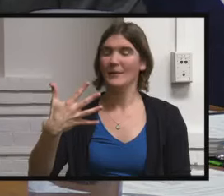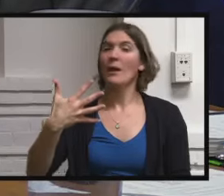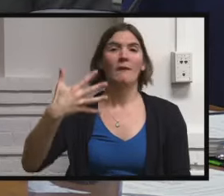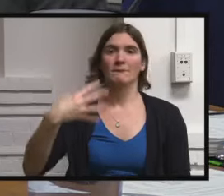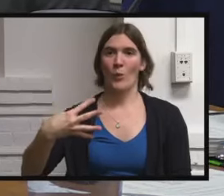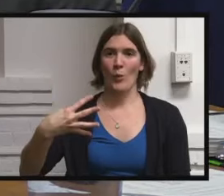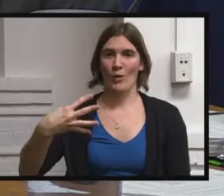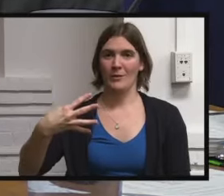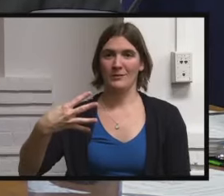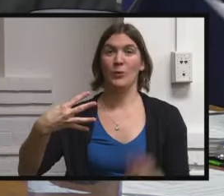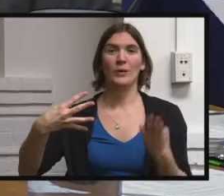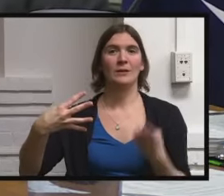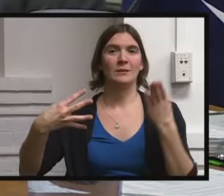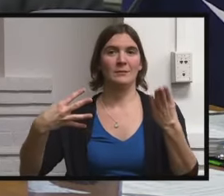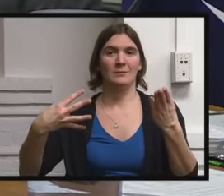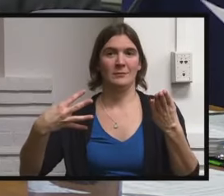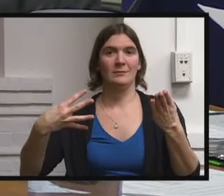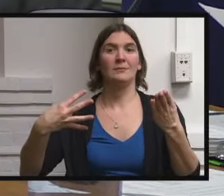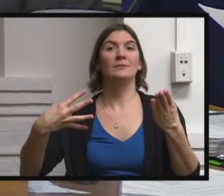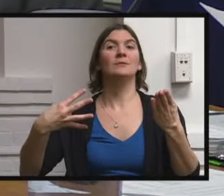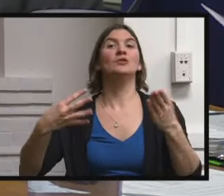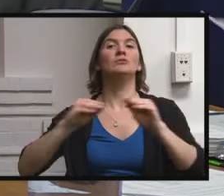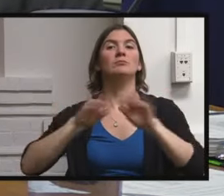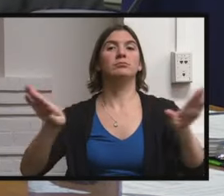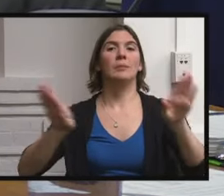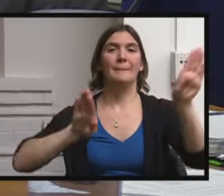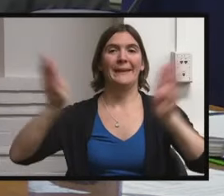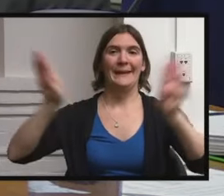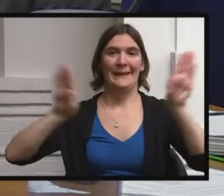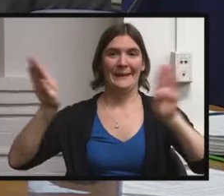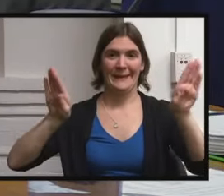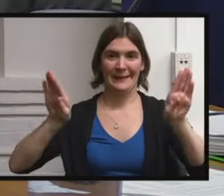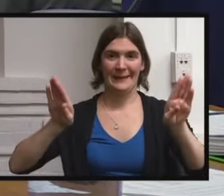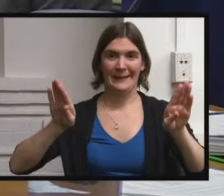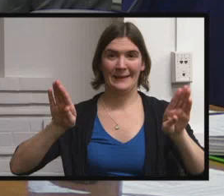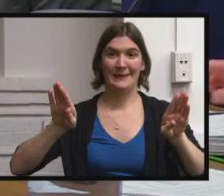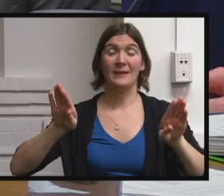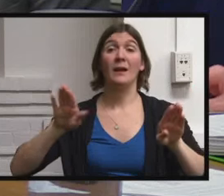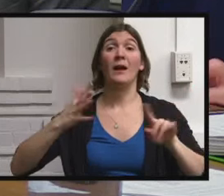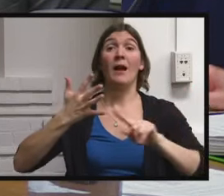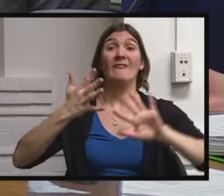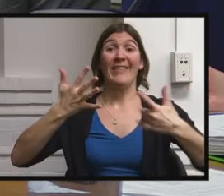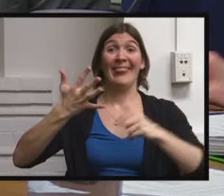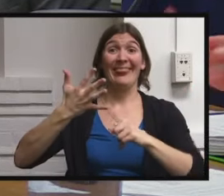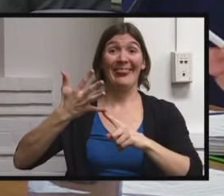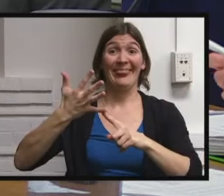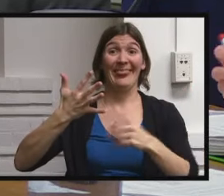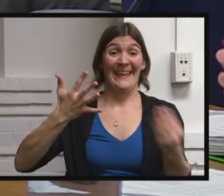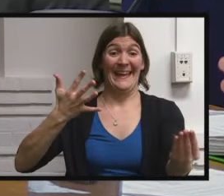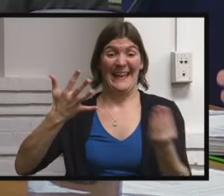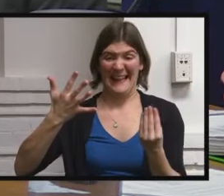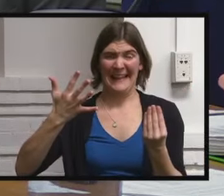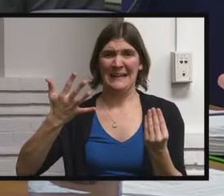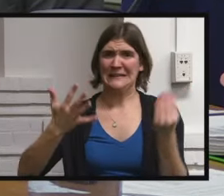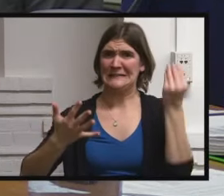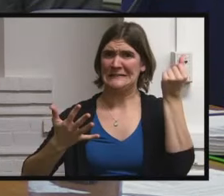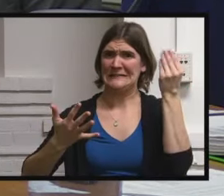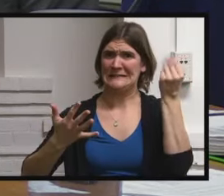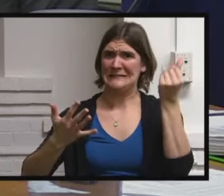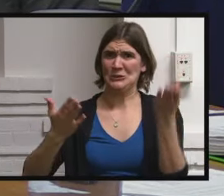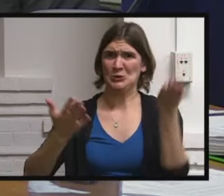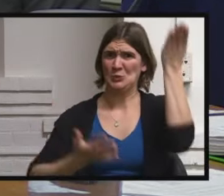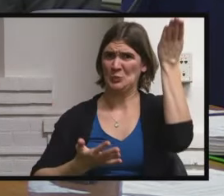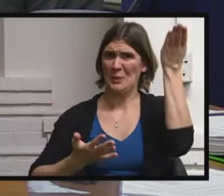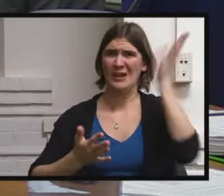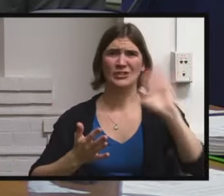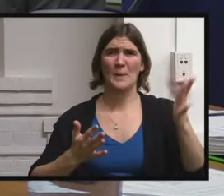four vehicles that we are recommending for award. In the fifth bid opening, we got a bid that was above our budget, and we believe